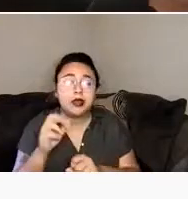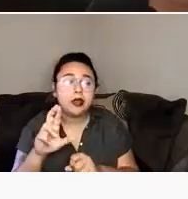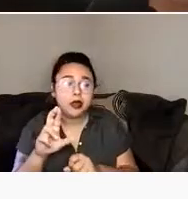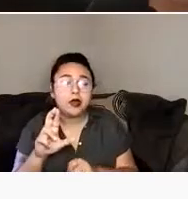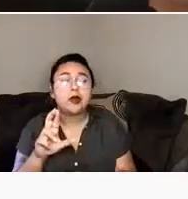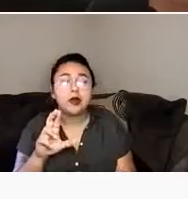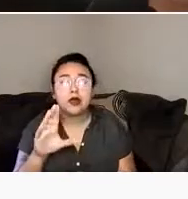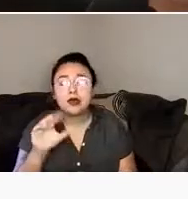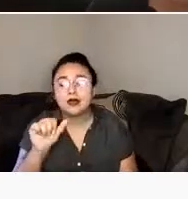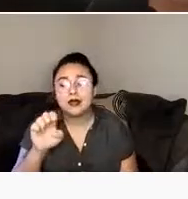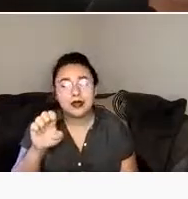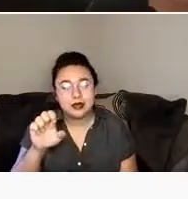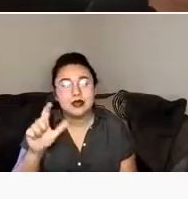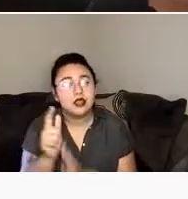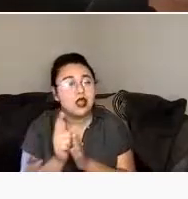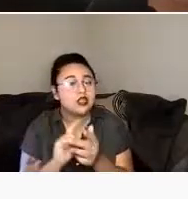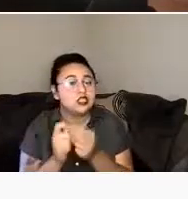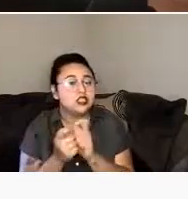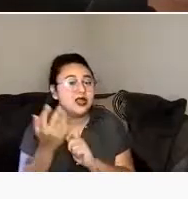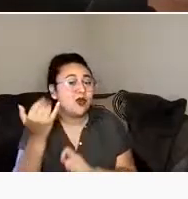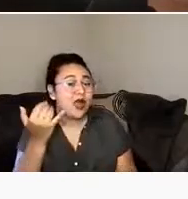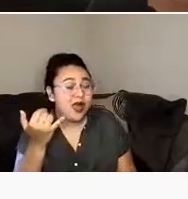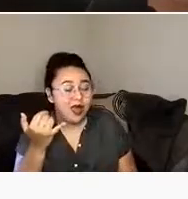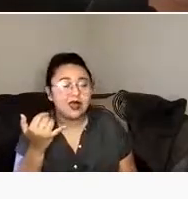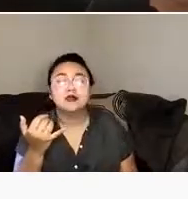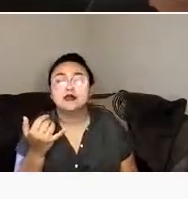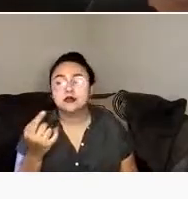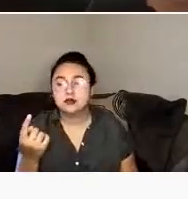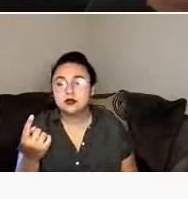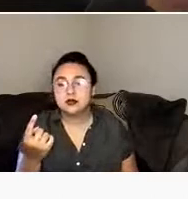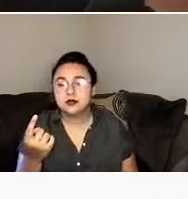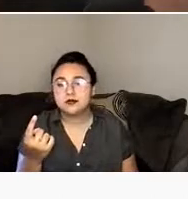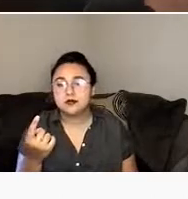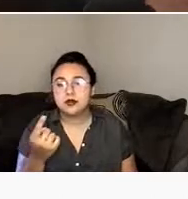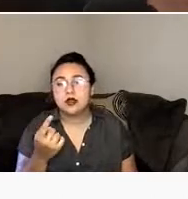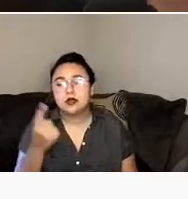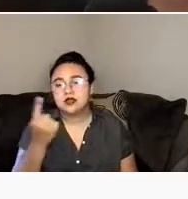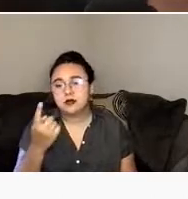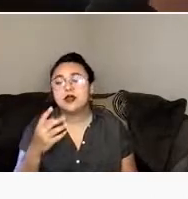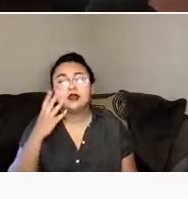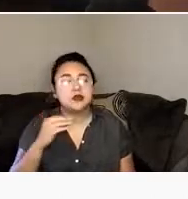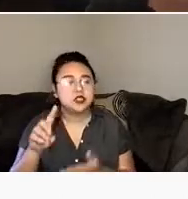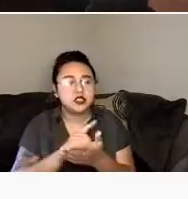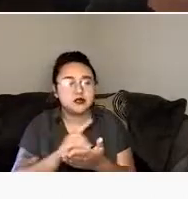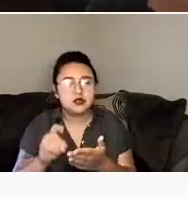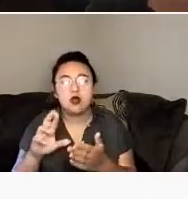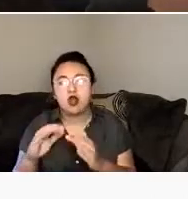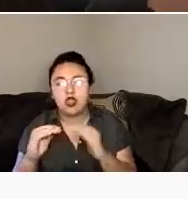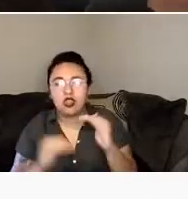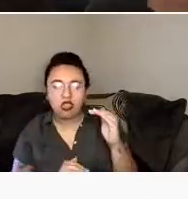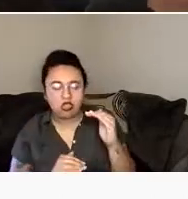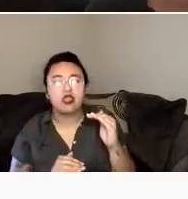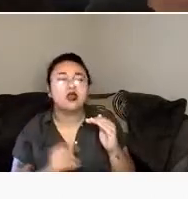is changed based on some, a discrimination or an injustice that someone faces